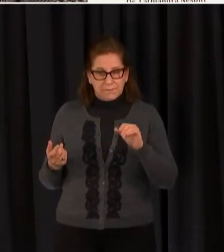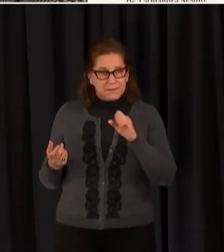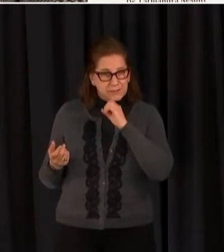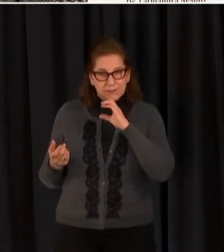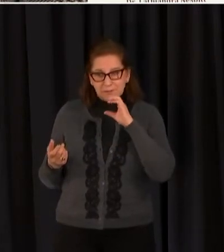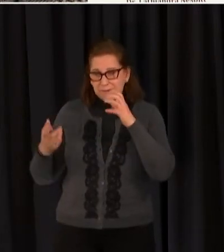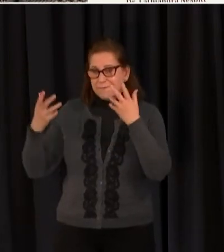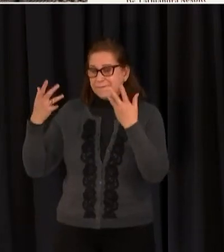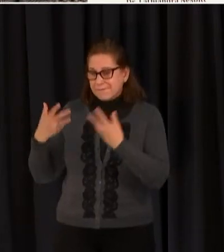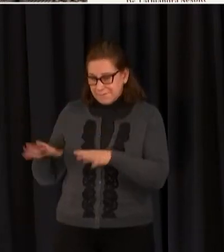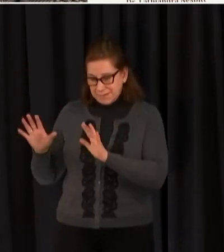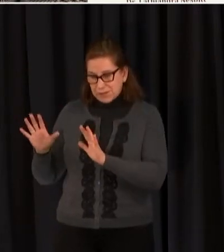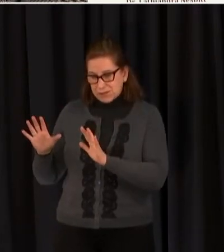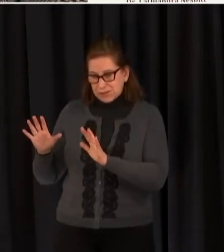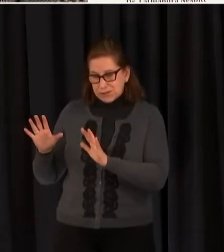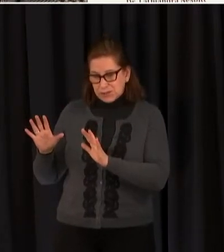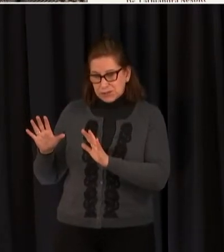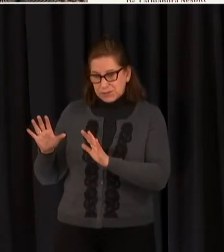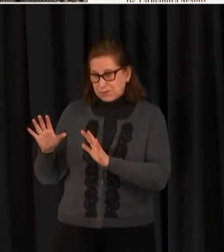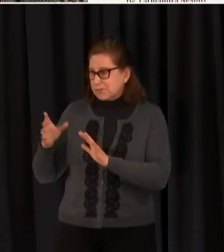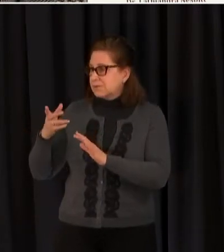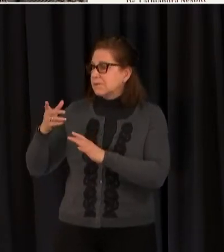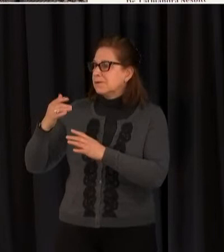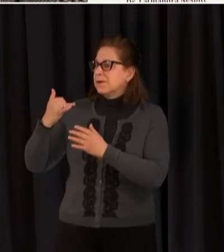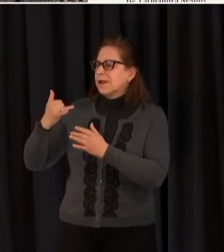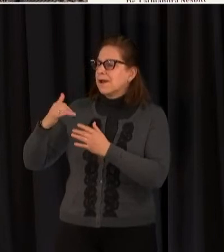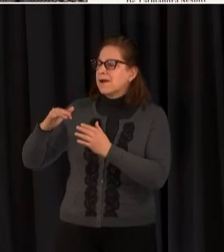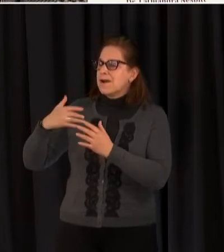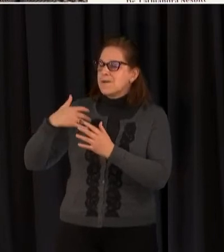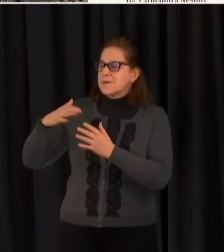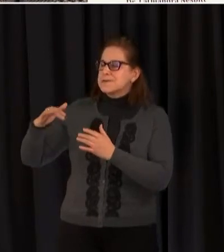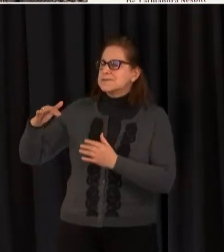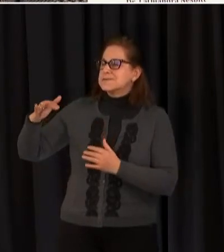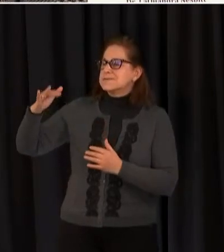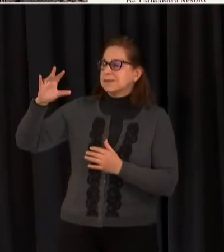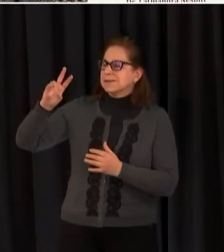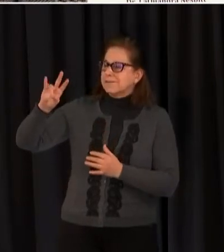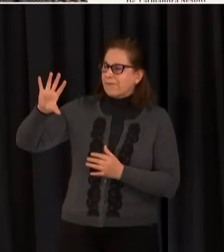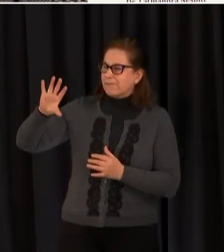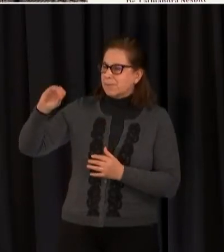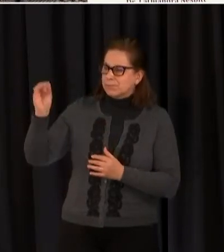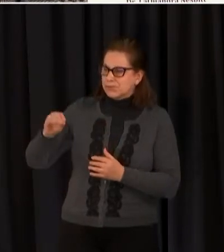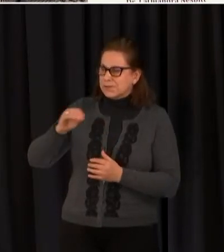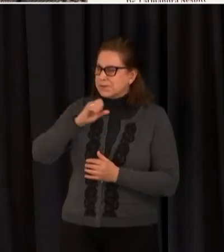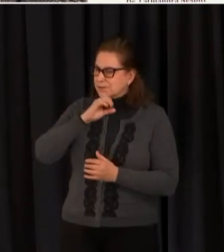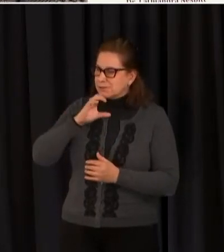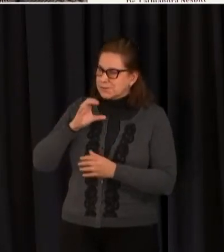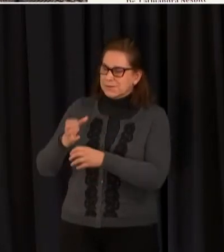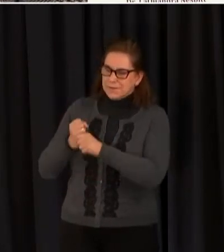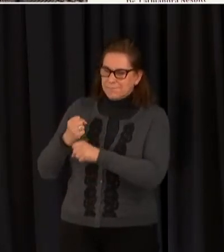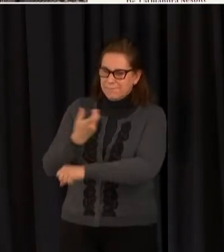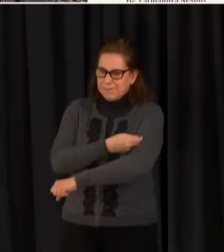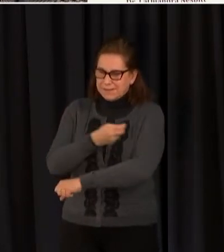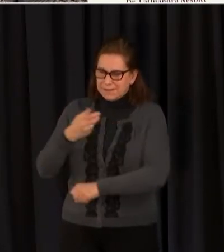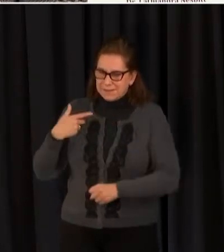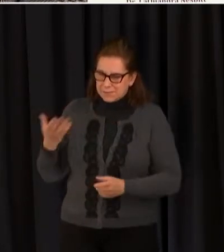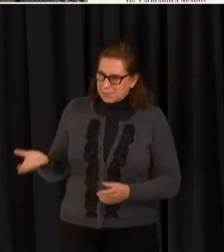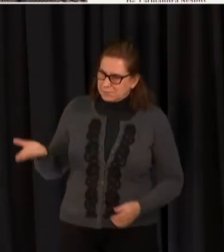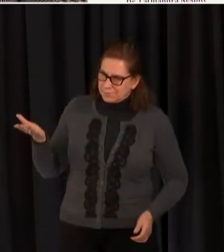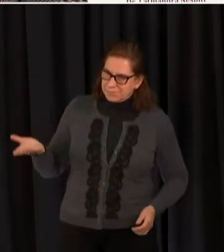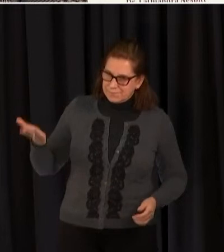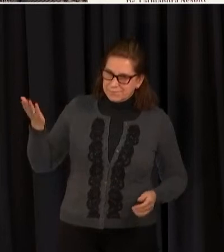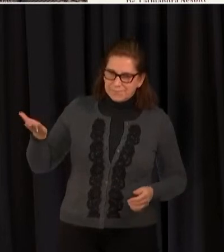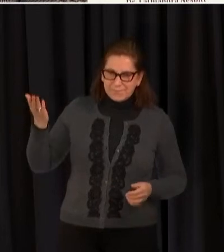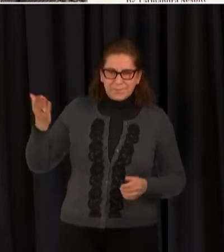get to 70% of them, but their demand started to slow down. Citywide, as you can note, there's no difference between no real